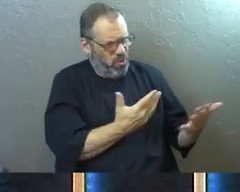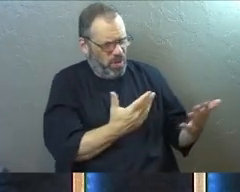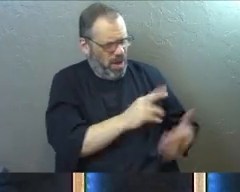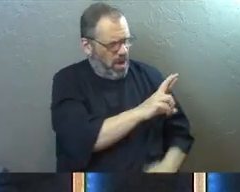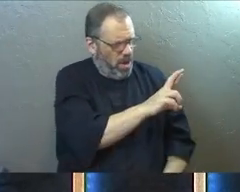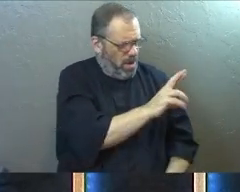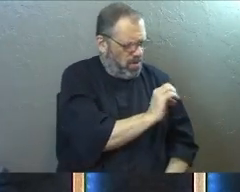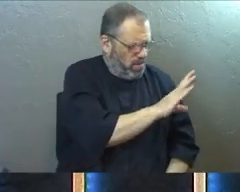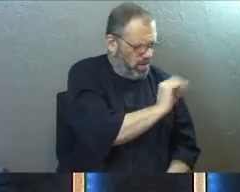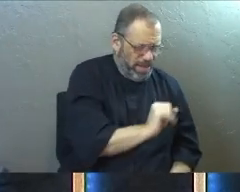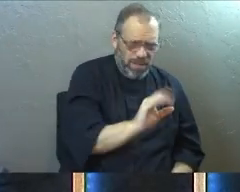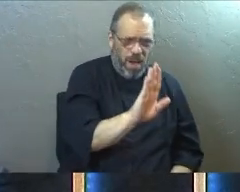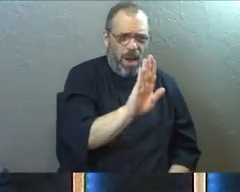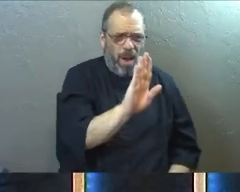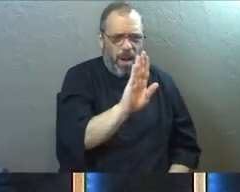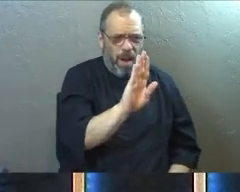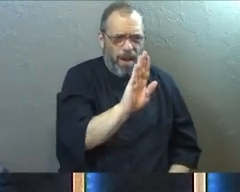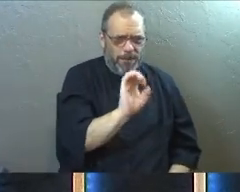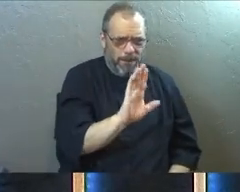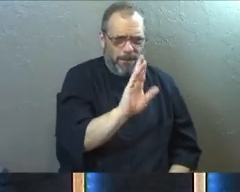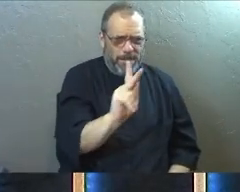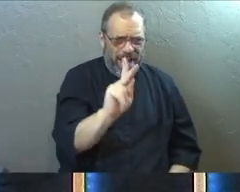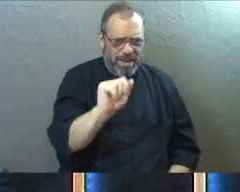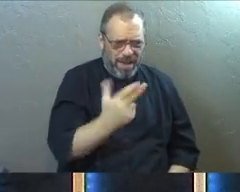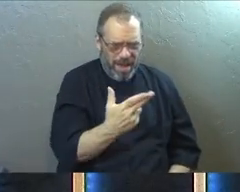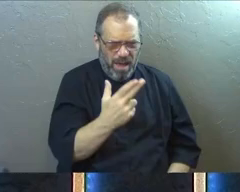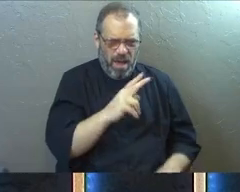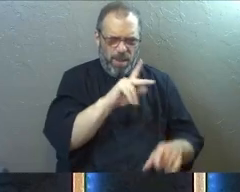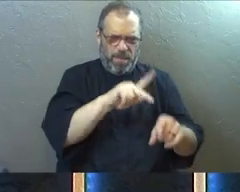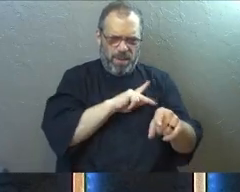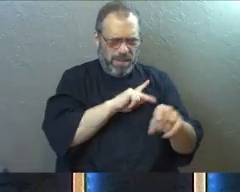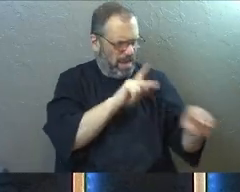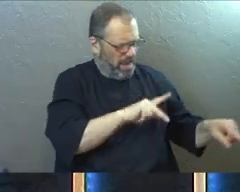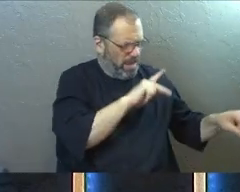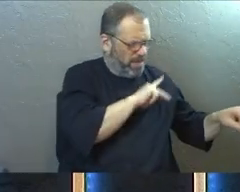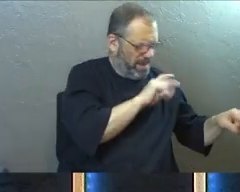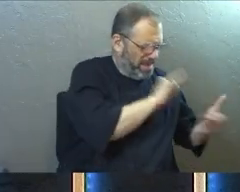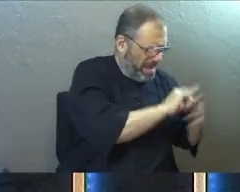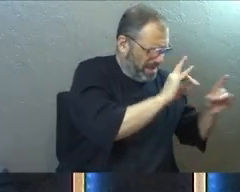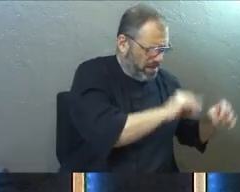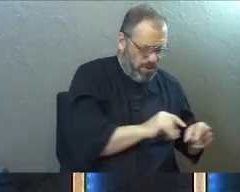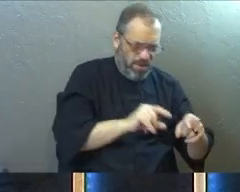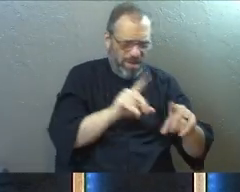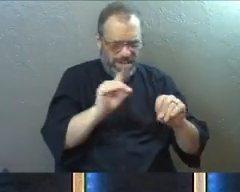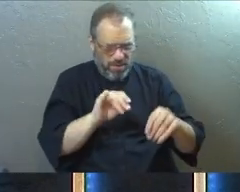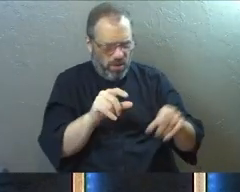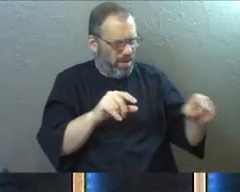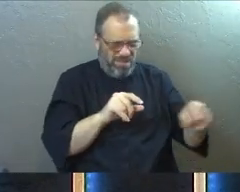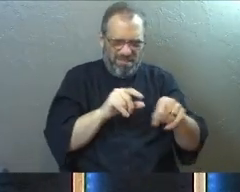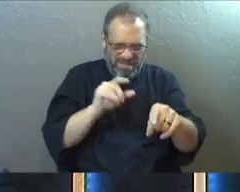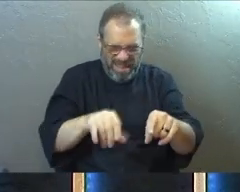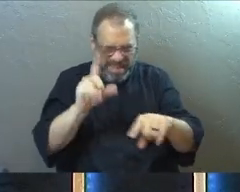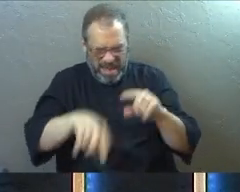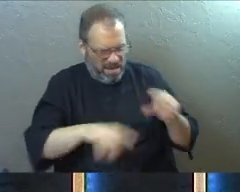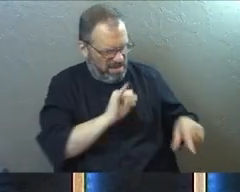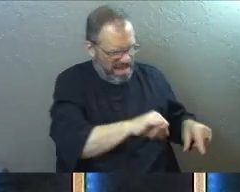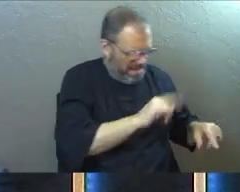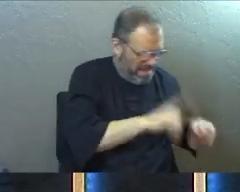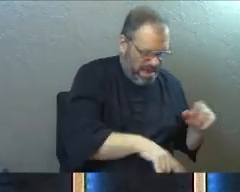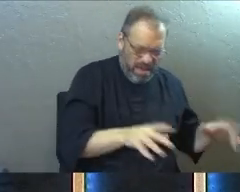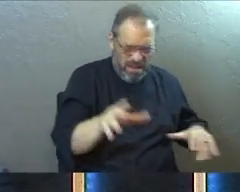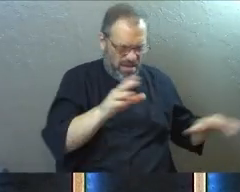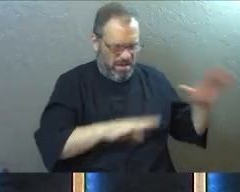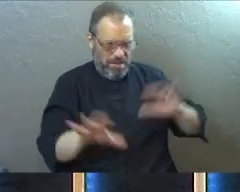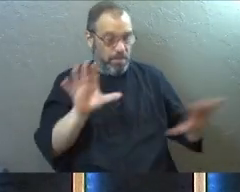to who Reese is or who Beck is. And I'm learning that they've got this kind of personality and they can do this. And this is the way that they think. And this is the way that they work.